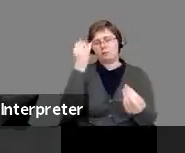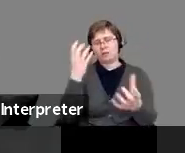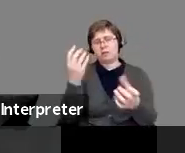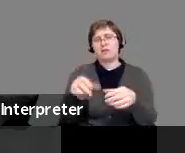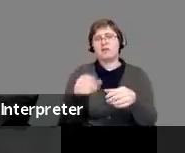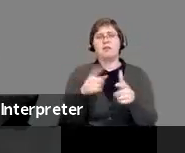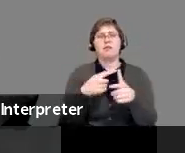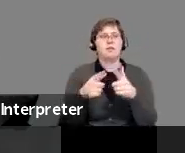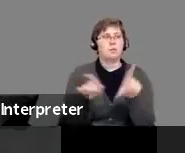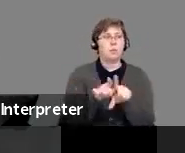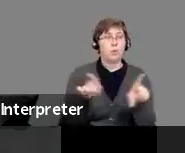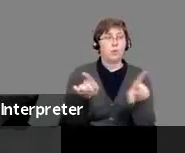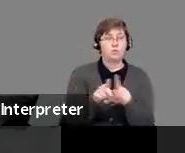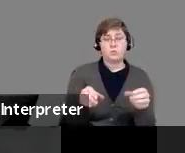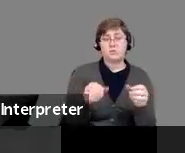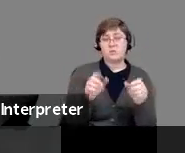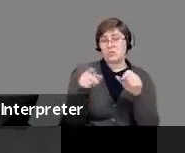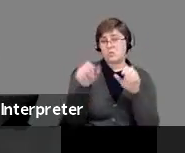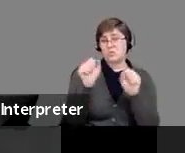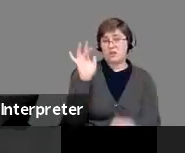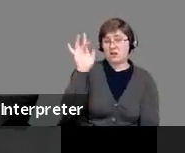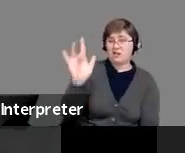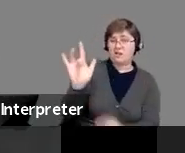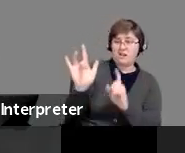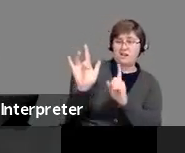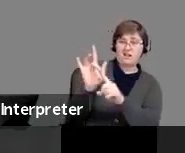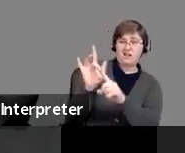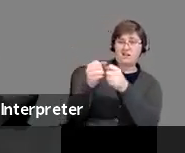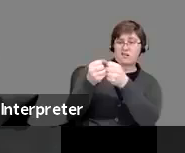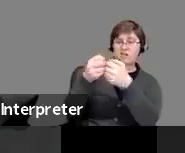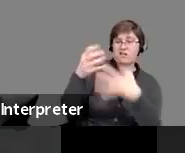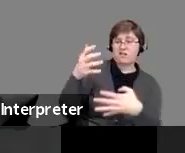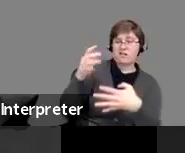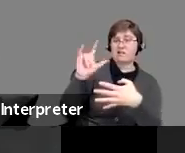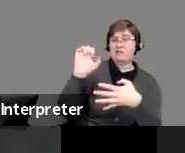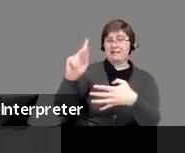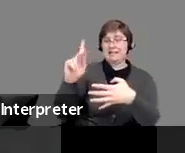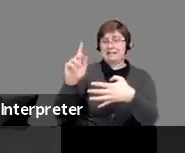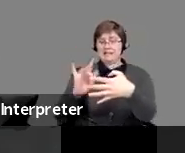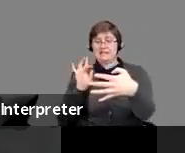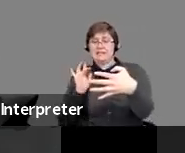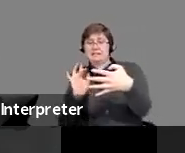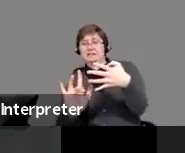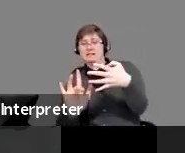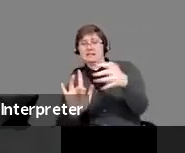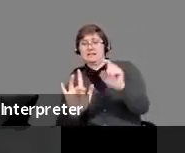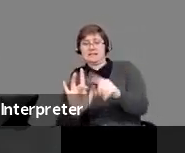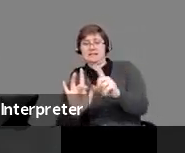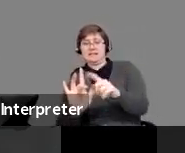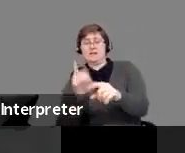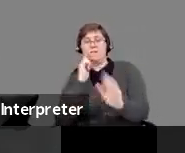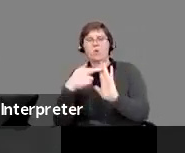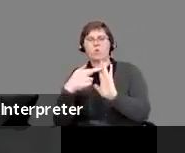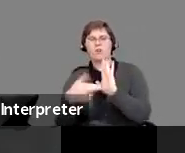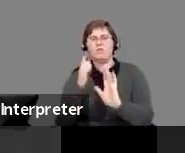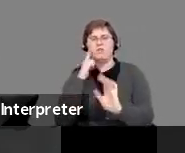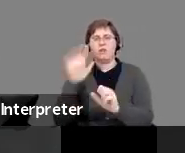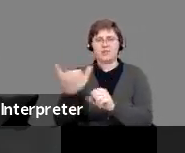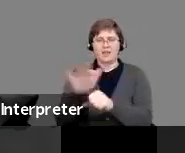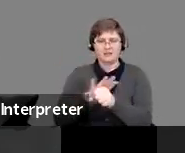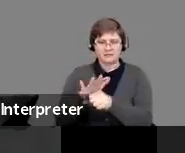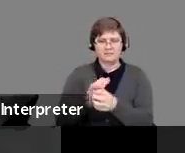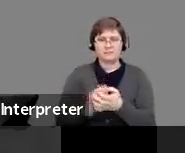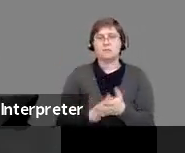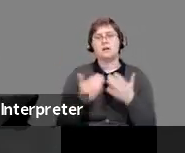ability then to go ahead and click and get the link to the registration for that facility. So again,